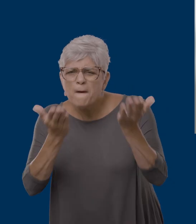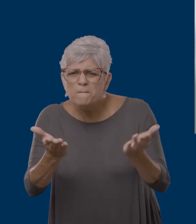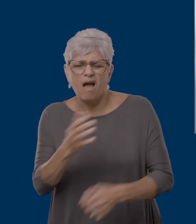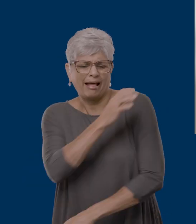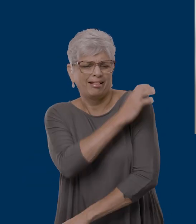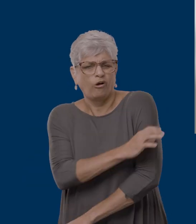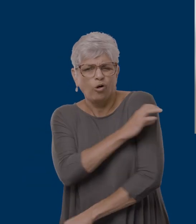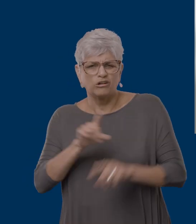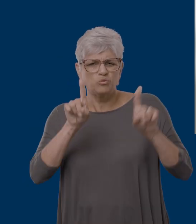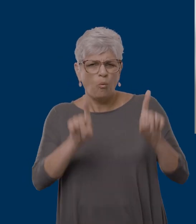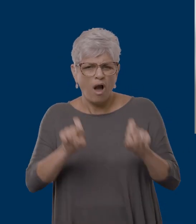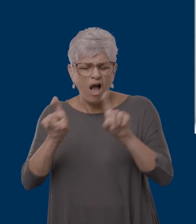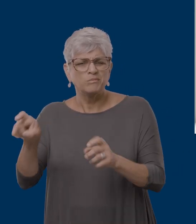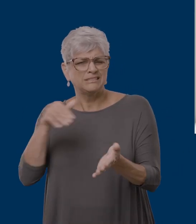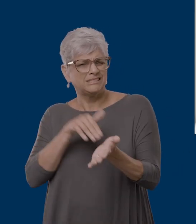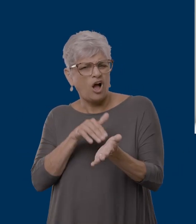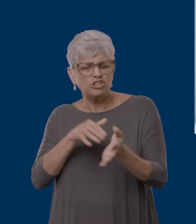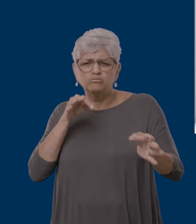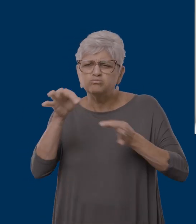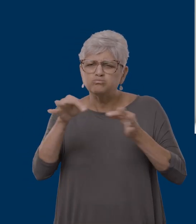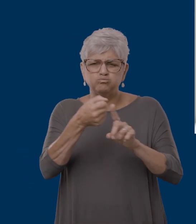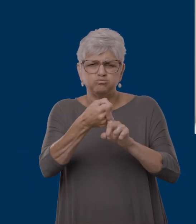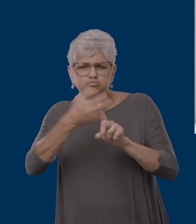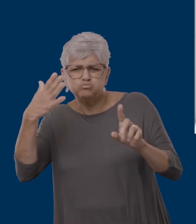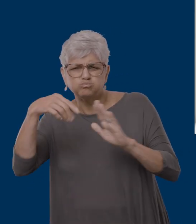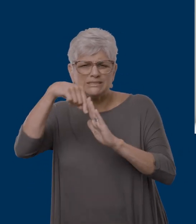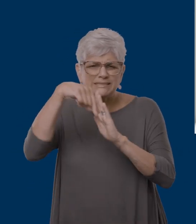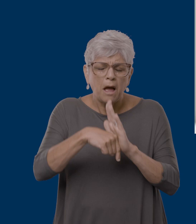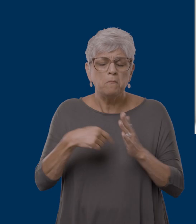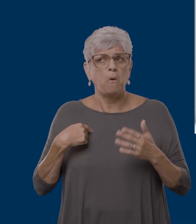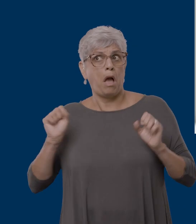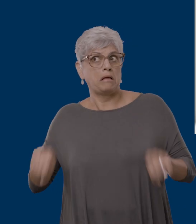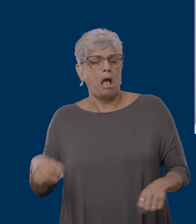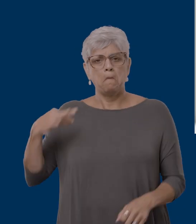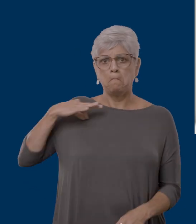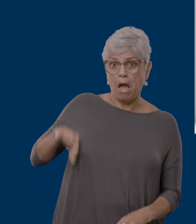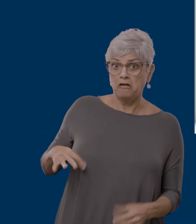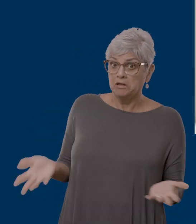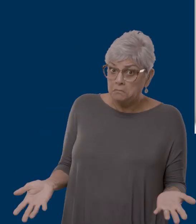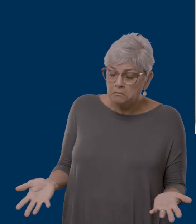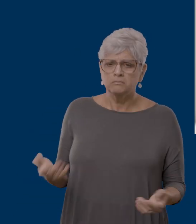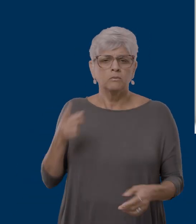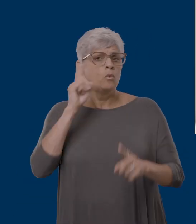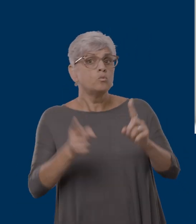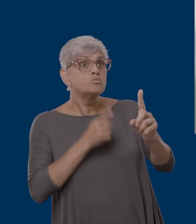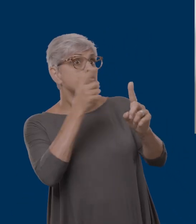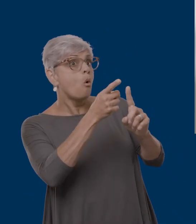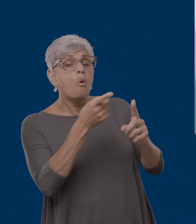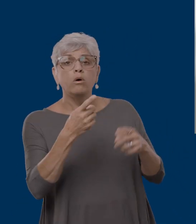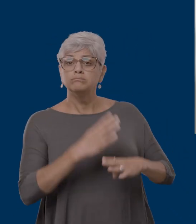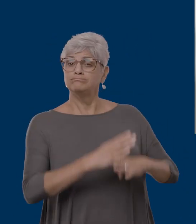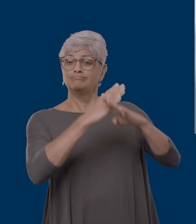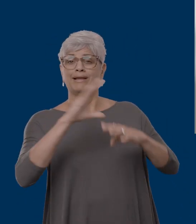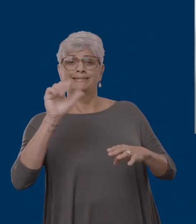clinical trial, but after he thoroughly explained what I could expect from it and what the goal would be,